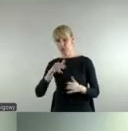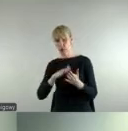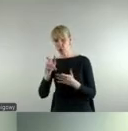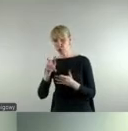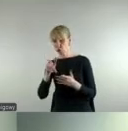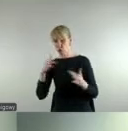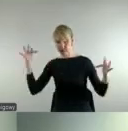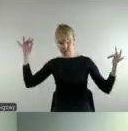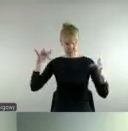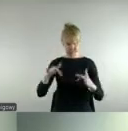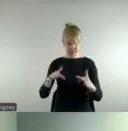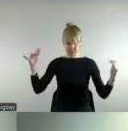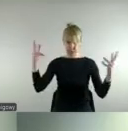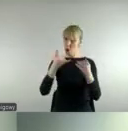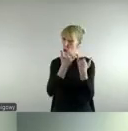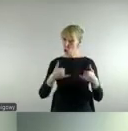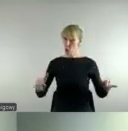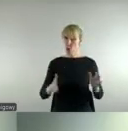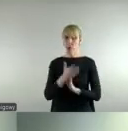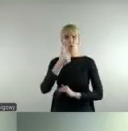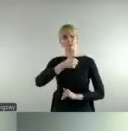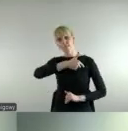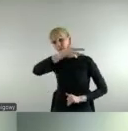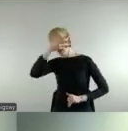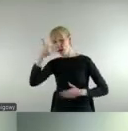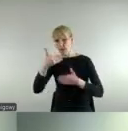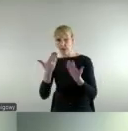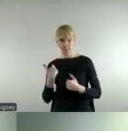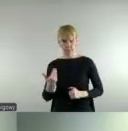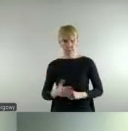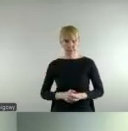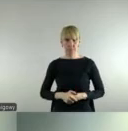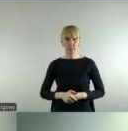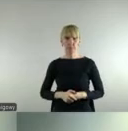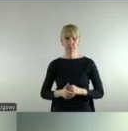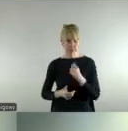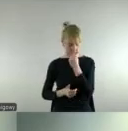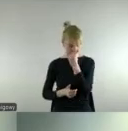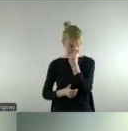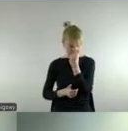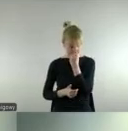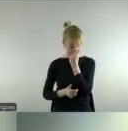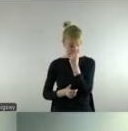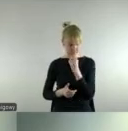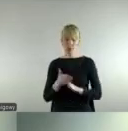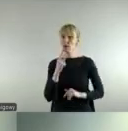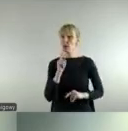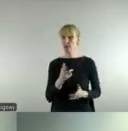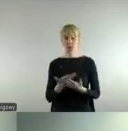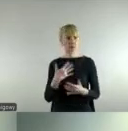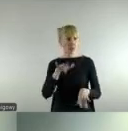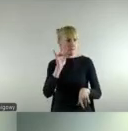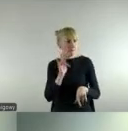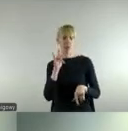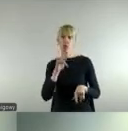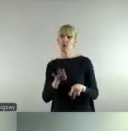incidents that sparked my interest in emergency preparedness and how vulnerable we are and how reliant we've become as a